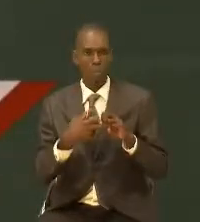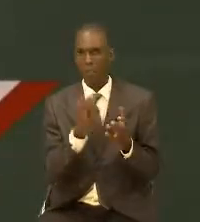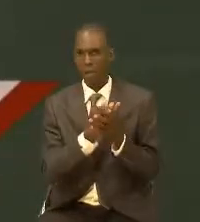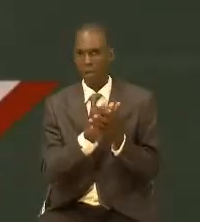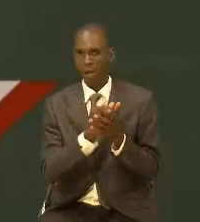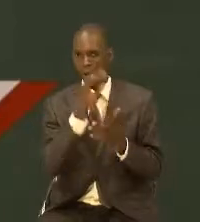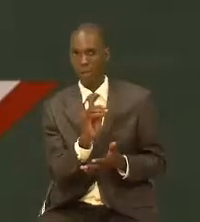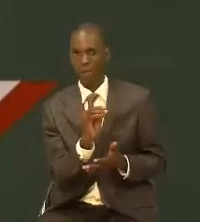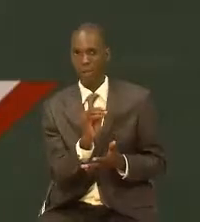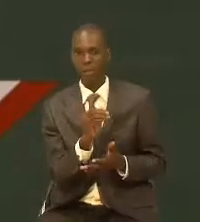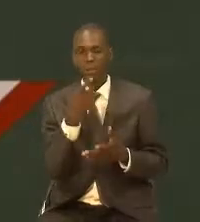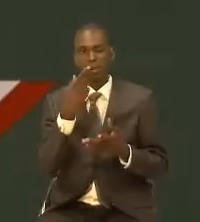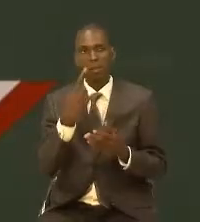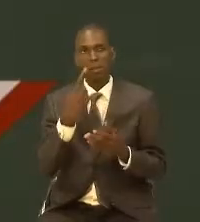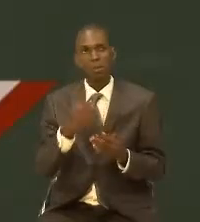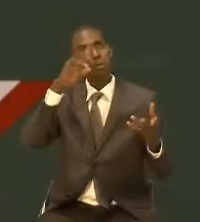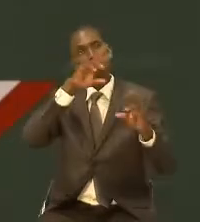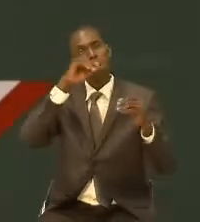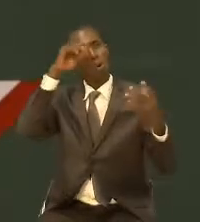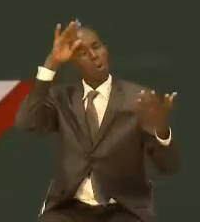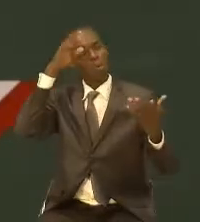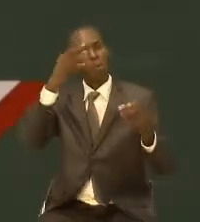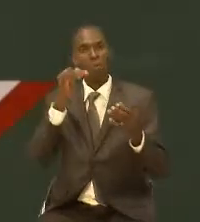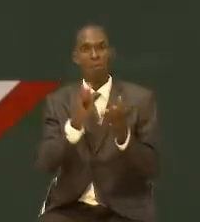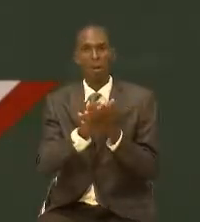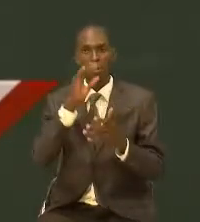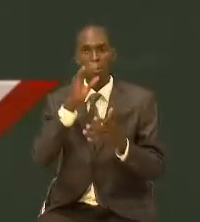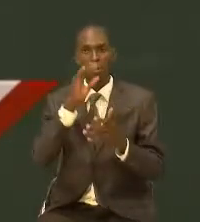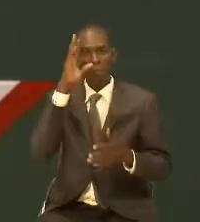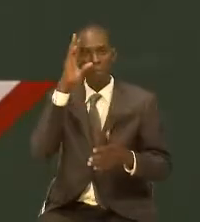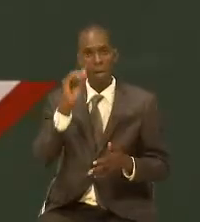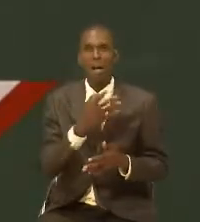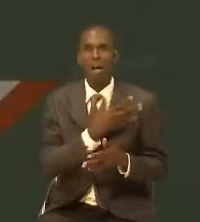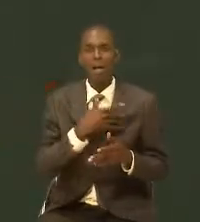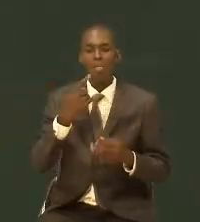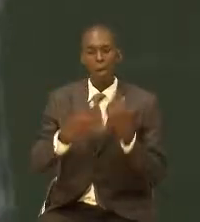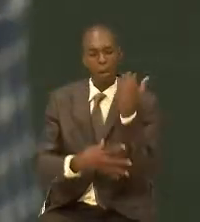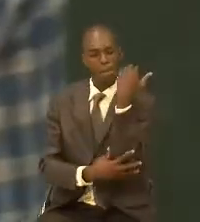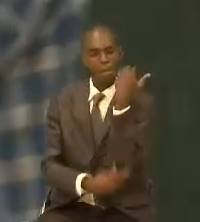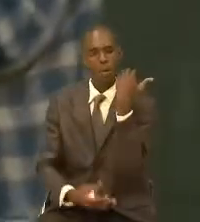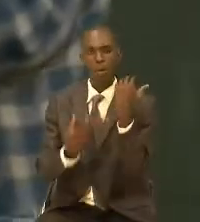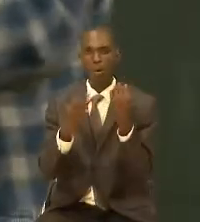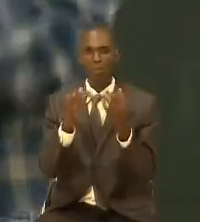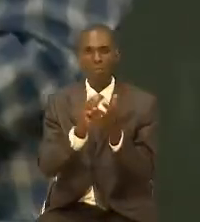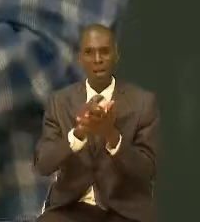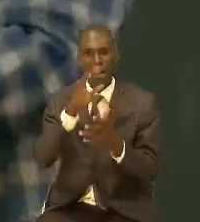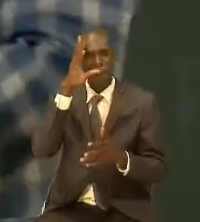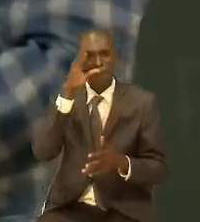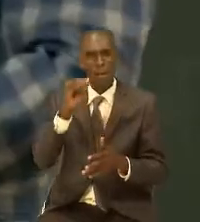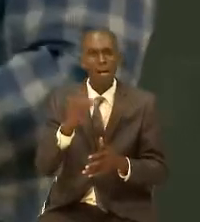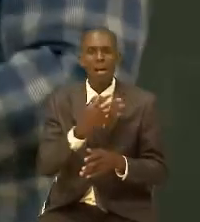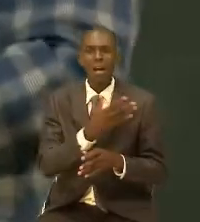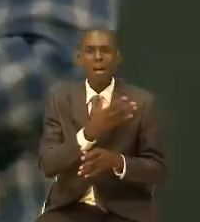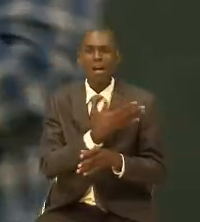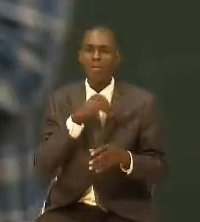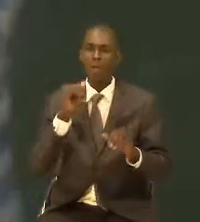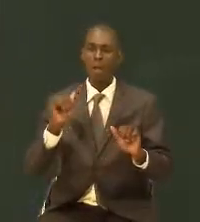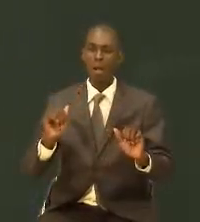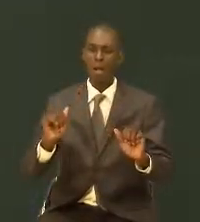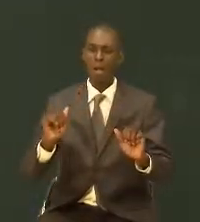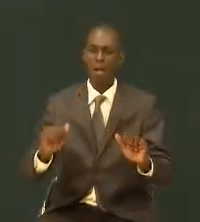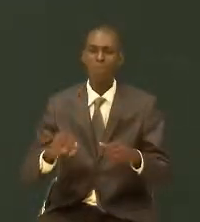the hopelessness of that man and the poverty of that man and the inability in that